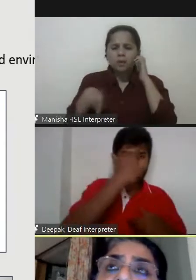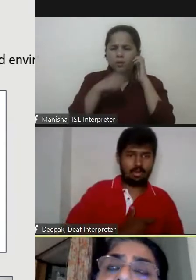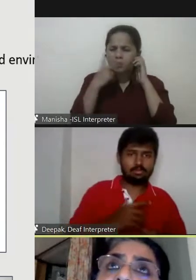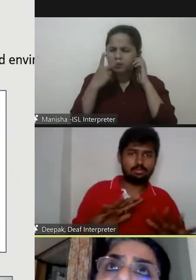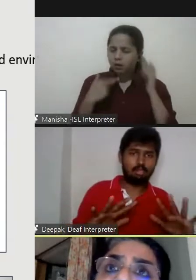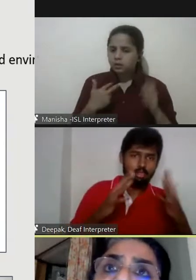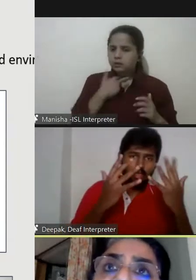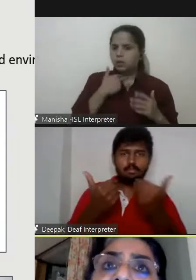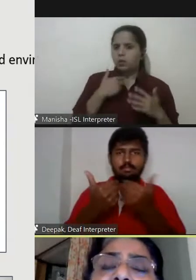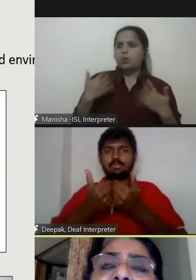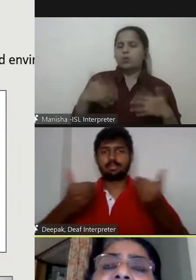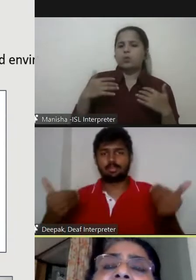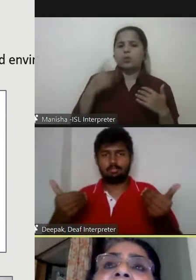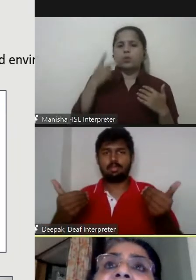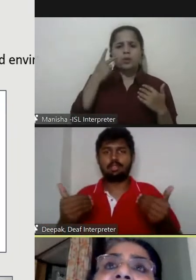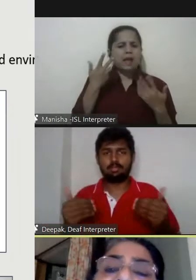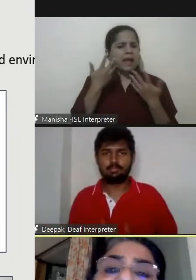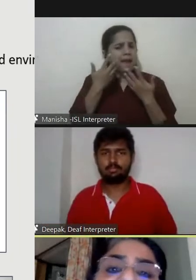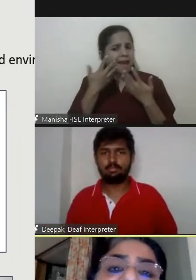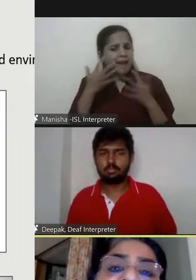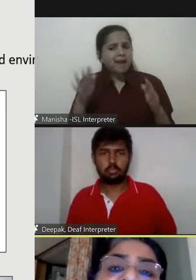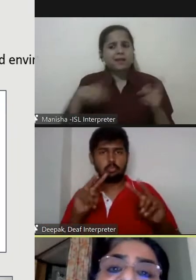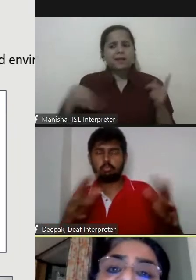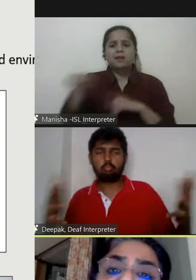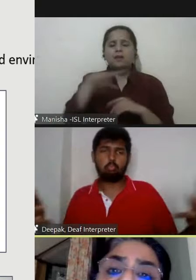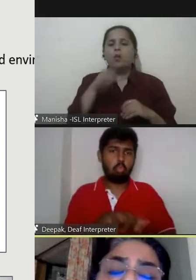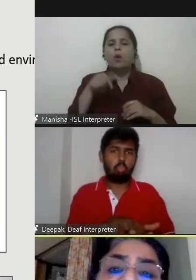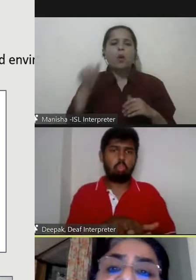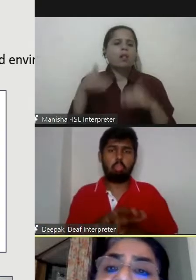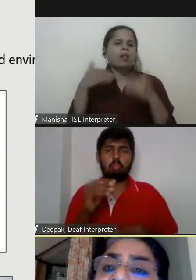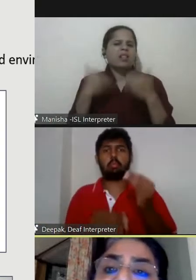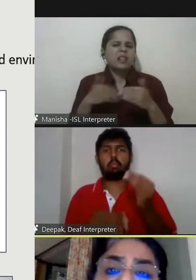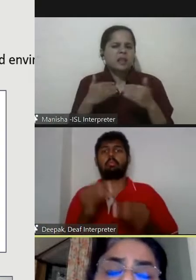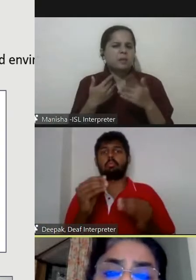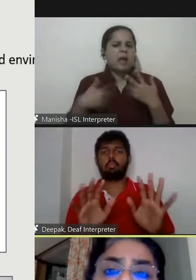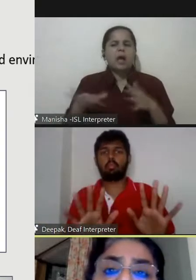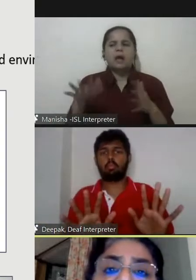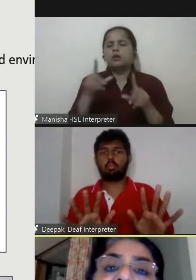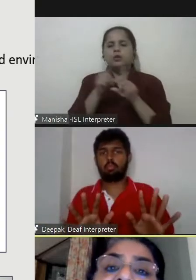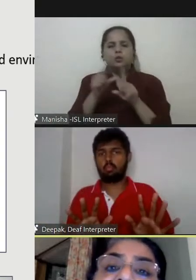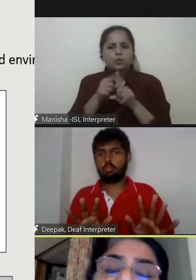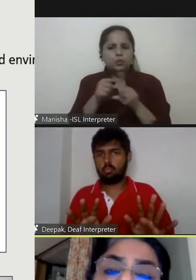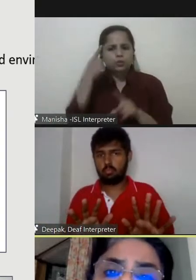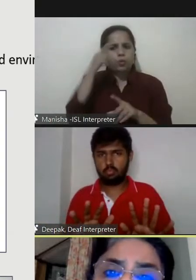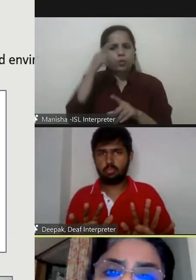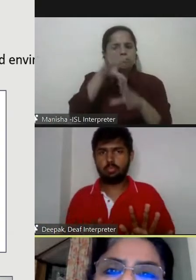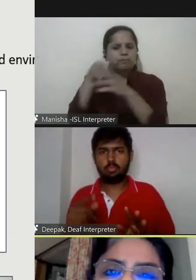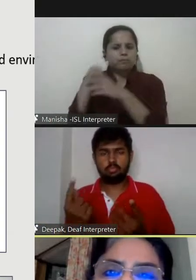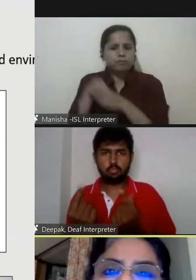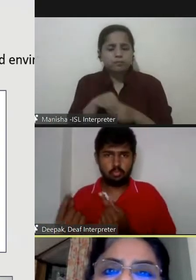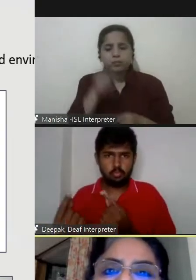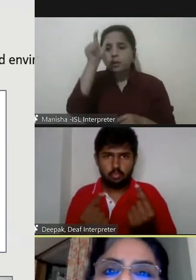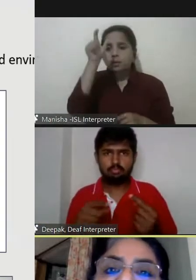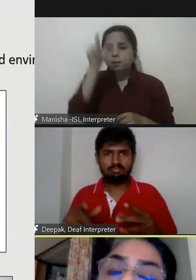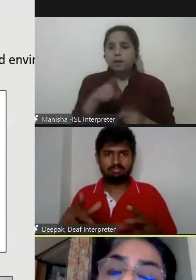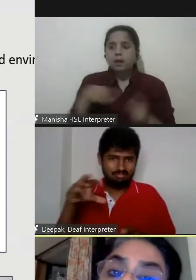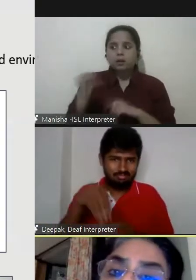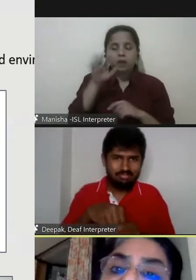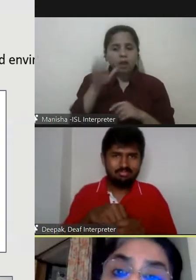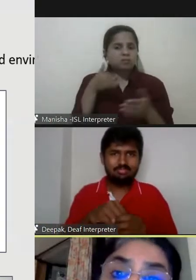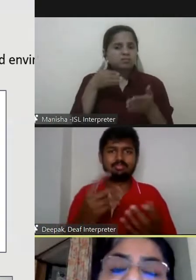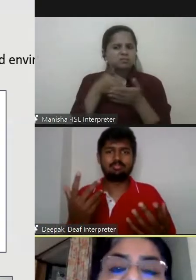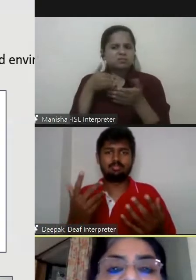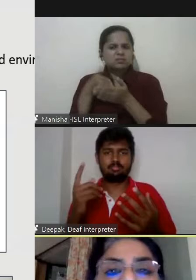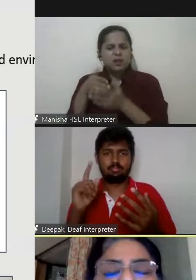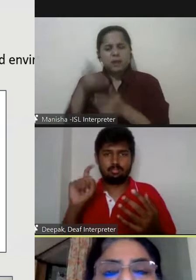that whatever be the limitation in functioning and participation that a person is facing, the